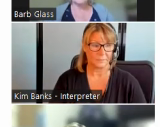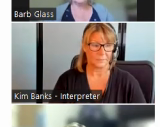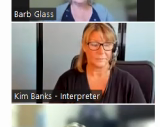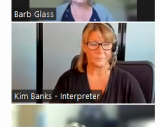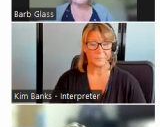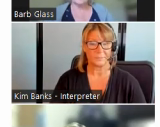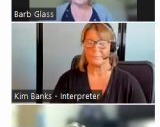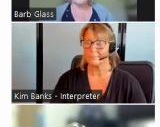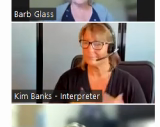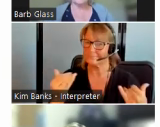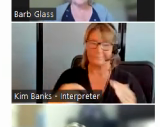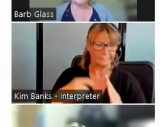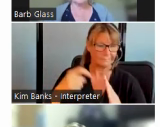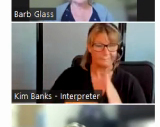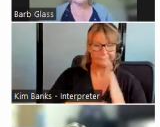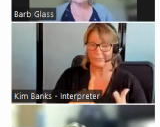So getting right into this,